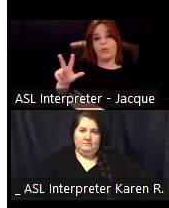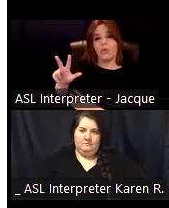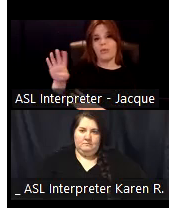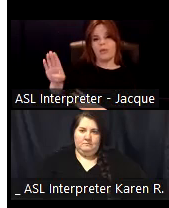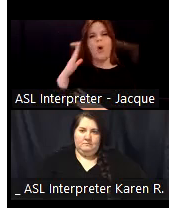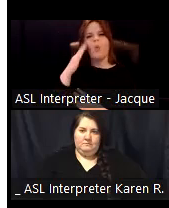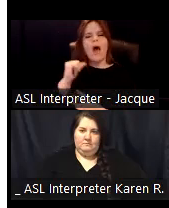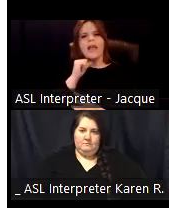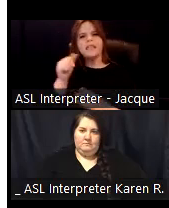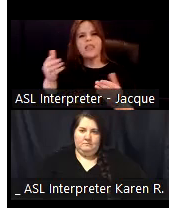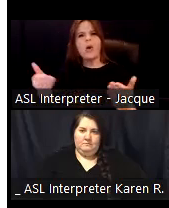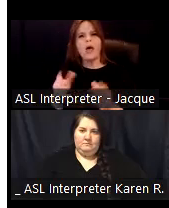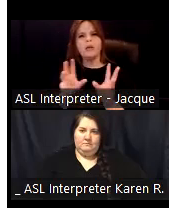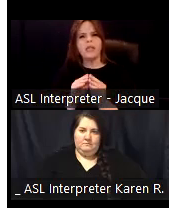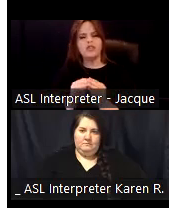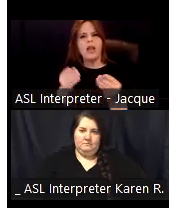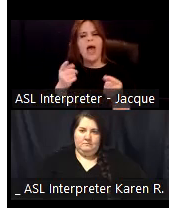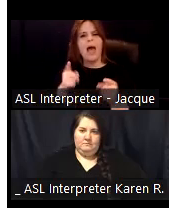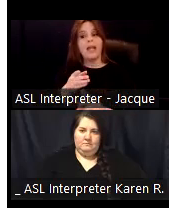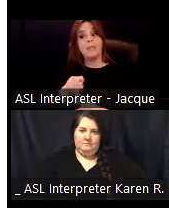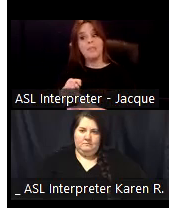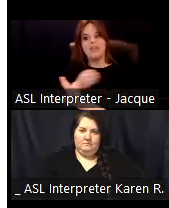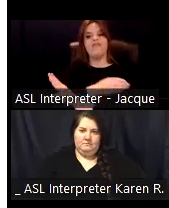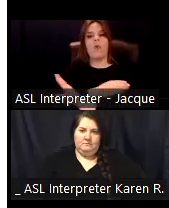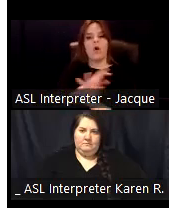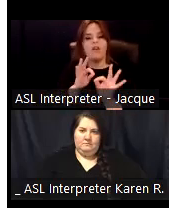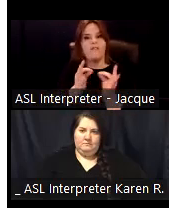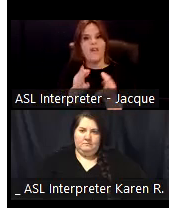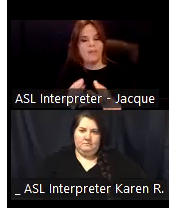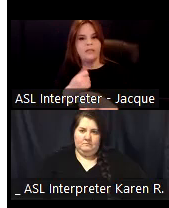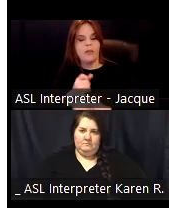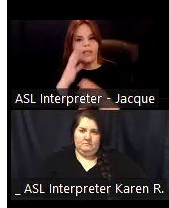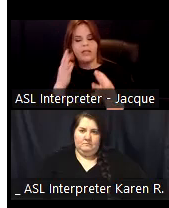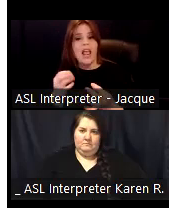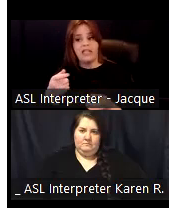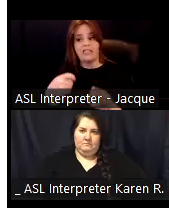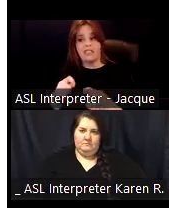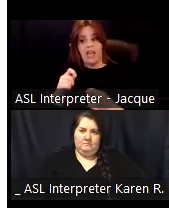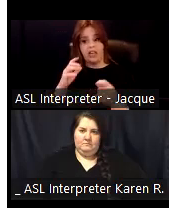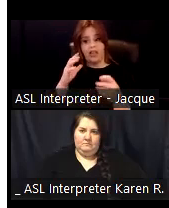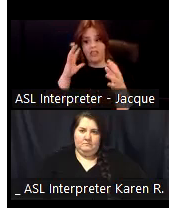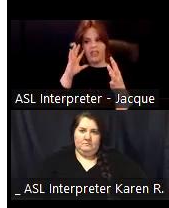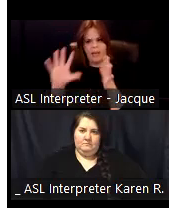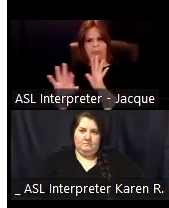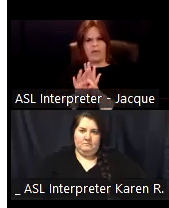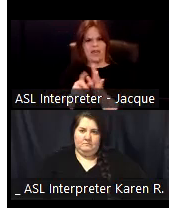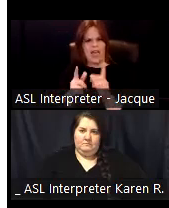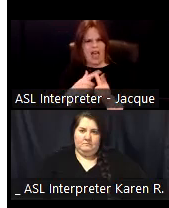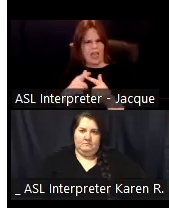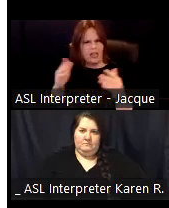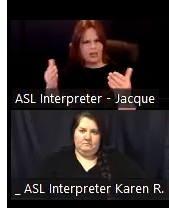isn't happening before families make the decision? Instead, they choose and then there's a welcome session. So